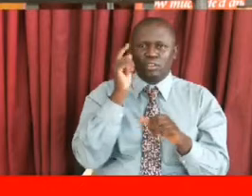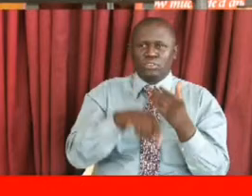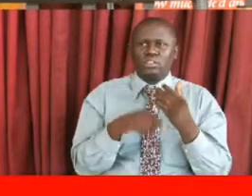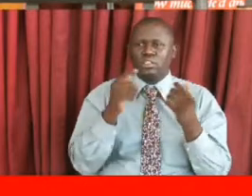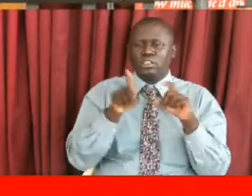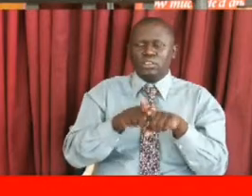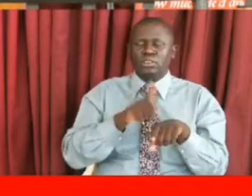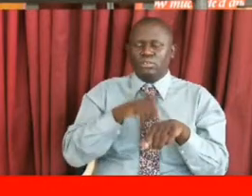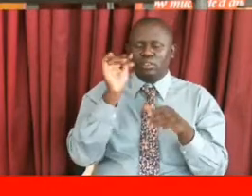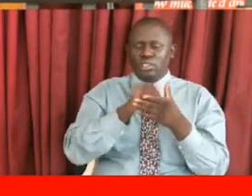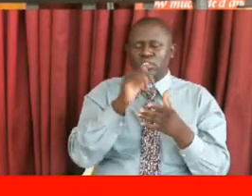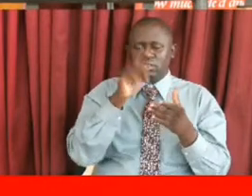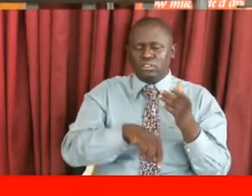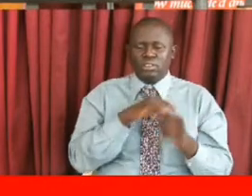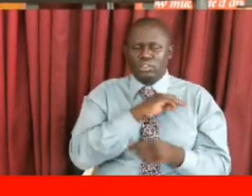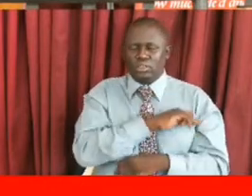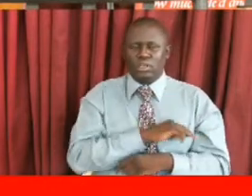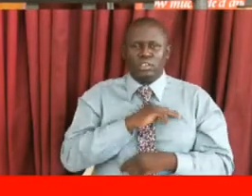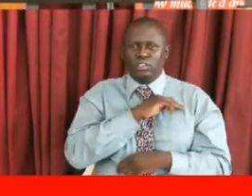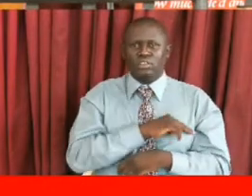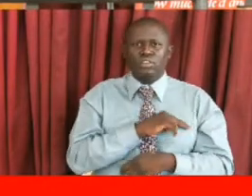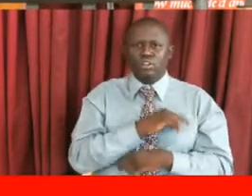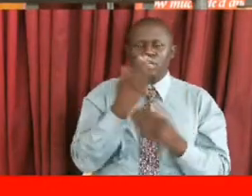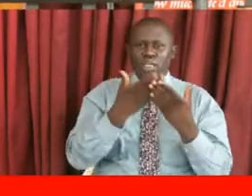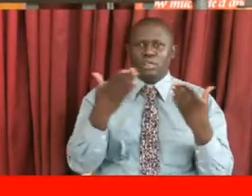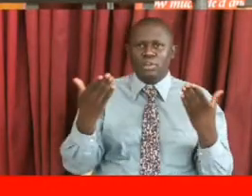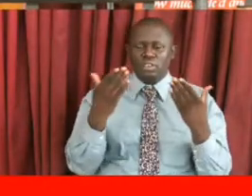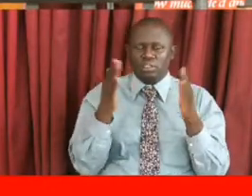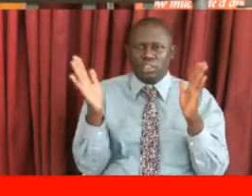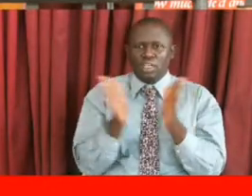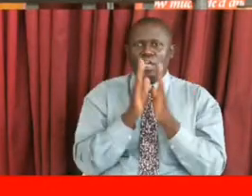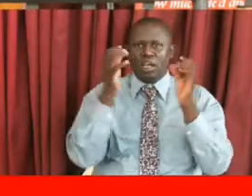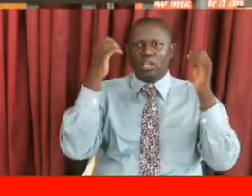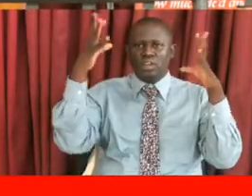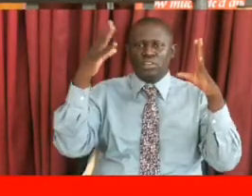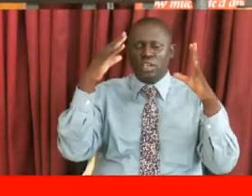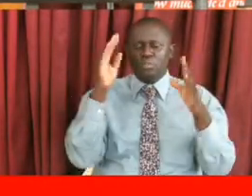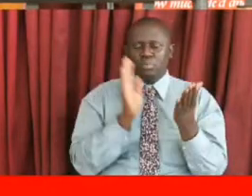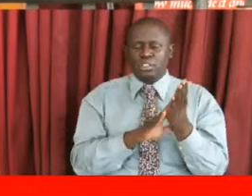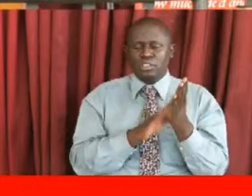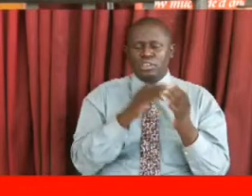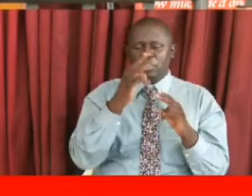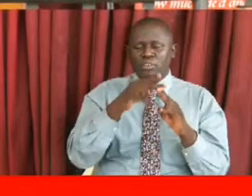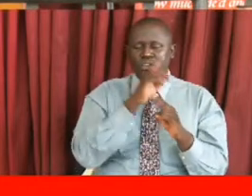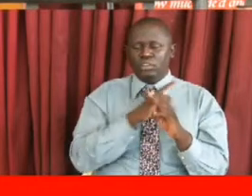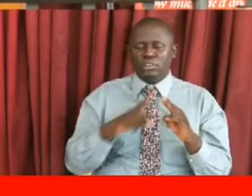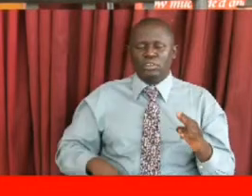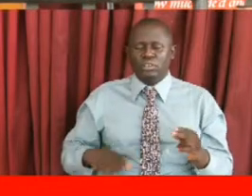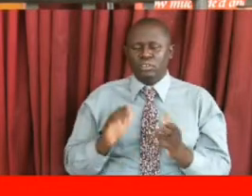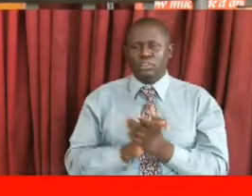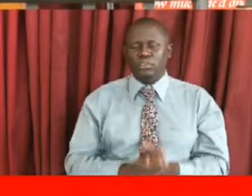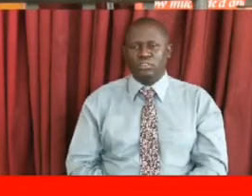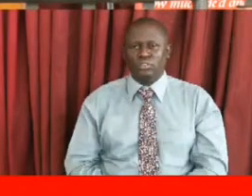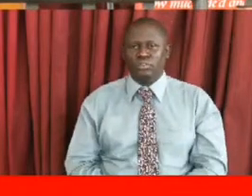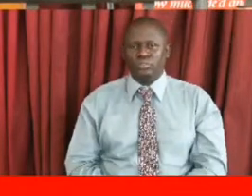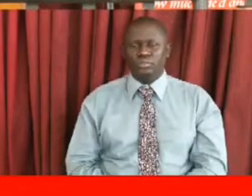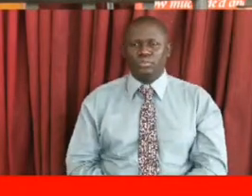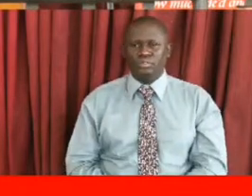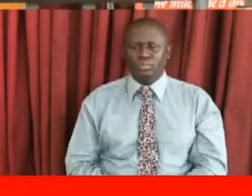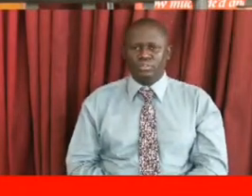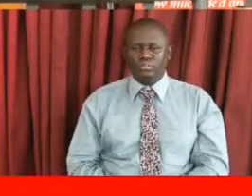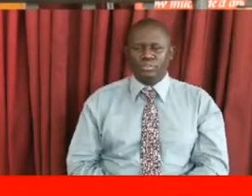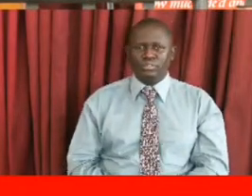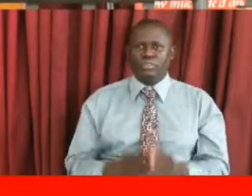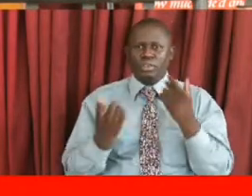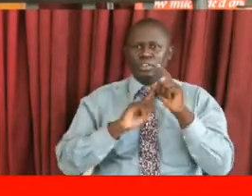element of the mysteries of God the name of the Lord Hallelujah then what were Mysteries you